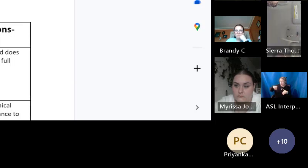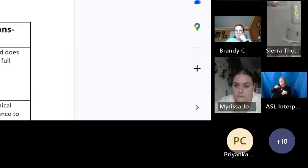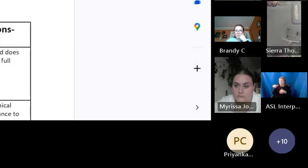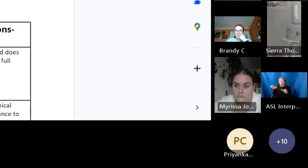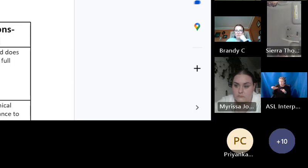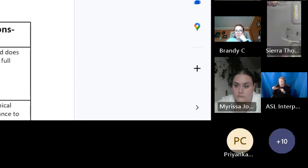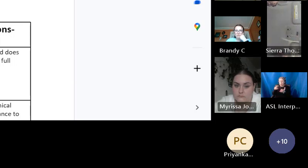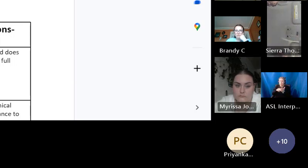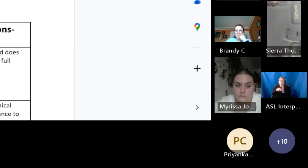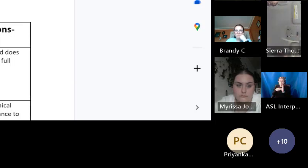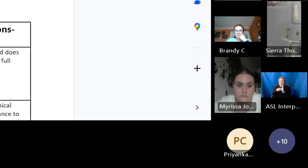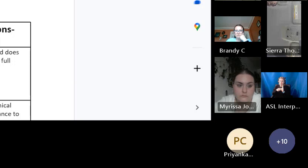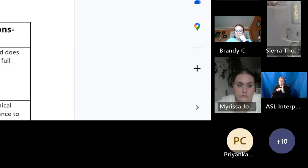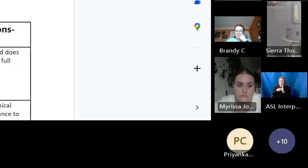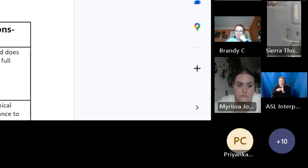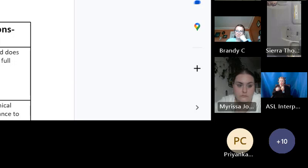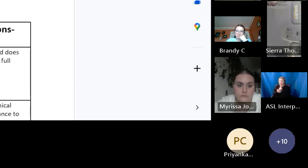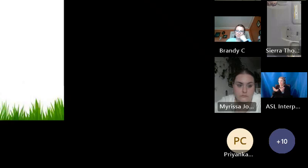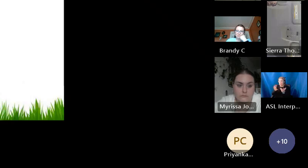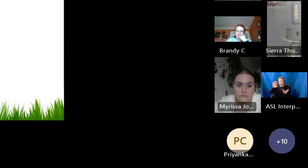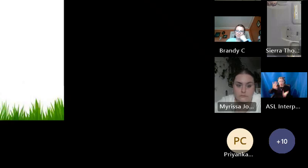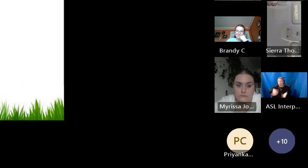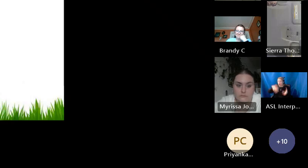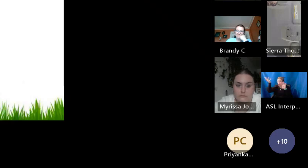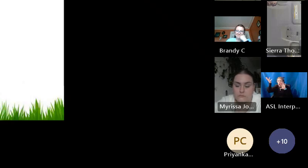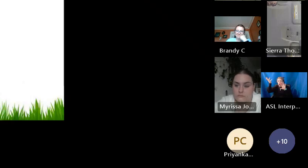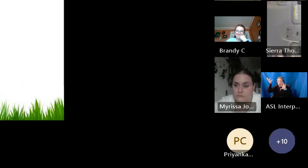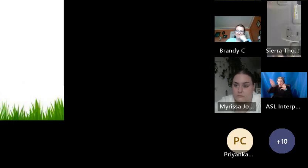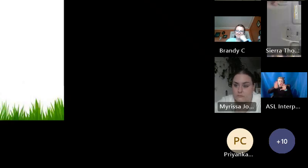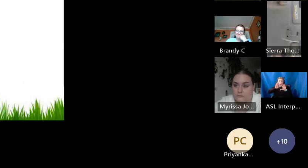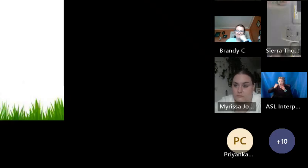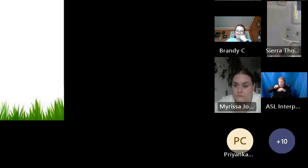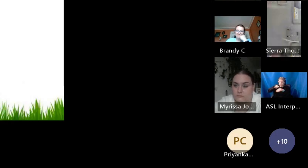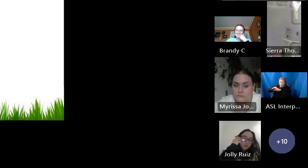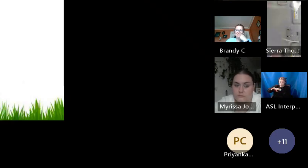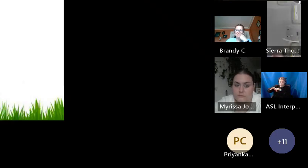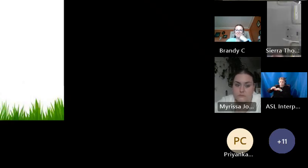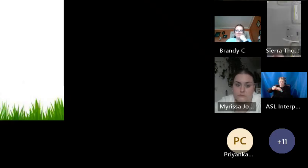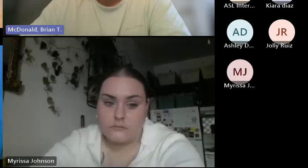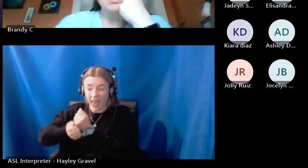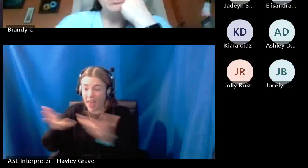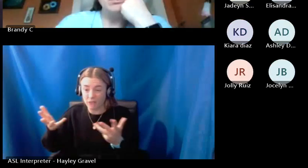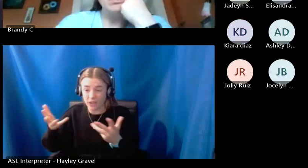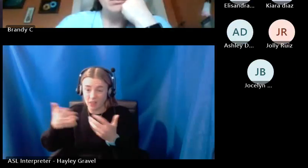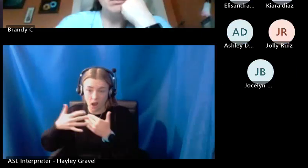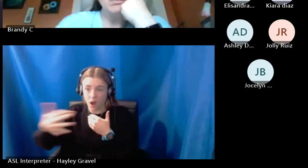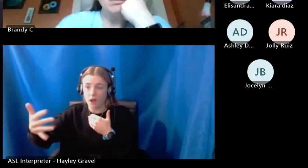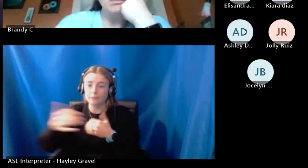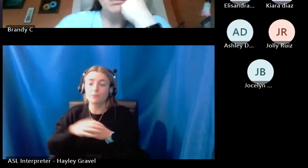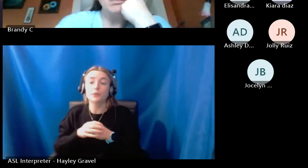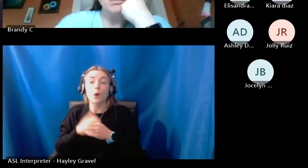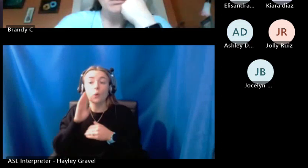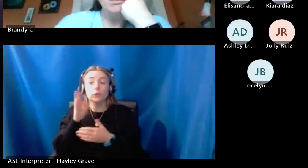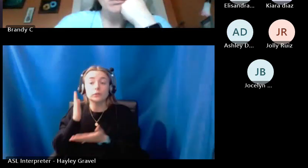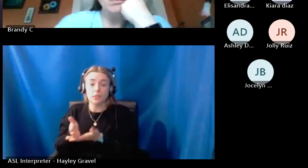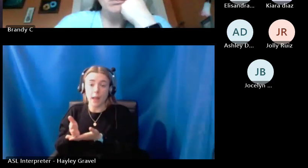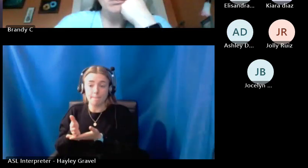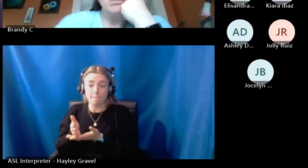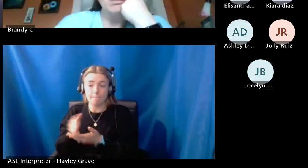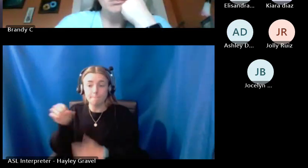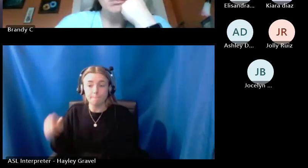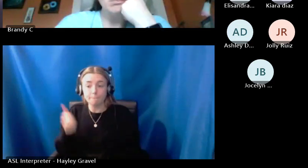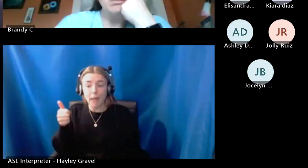So I've done a lot of talking. I'm going to stop sharing, and I'm going to entertain any questions you